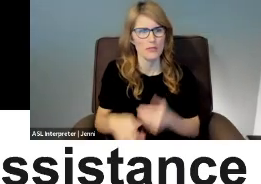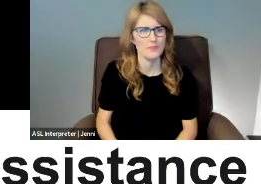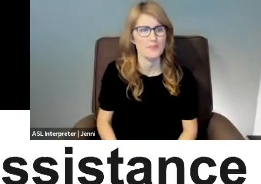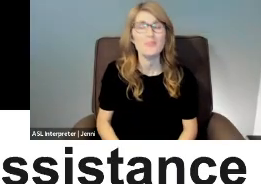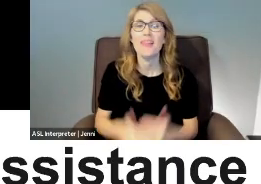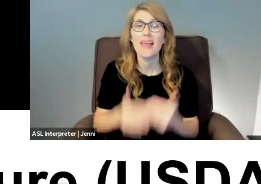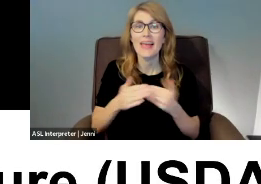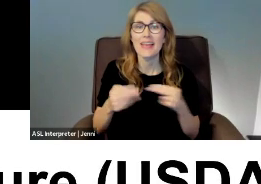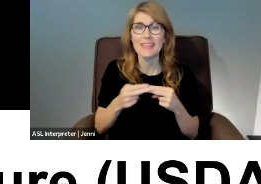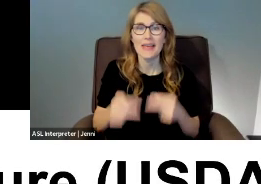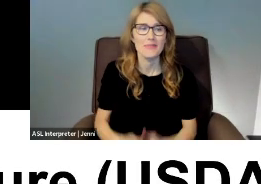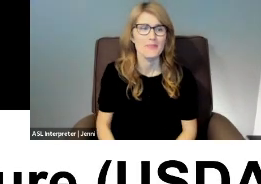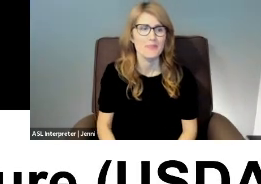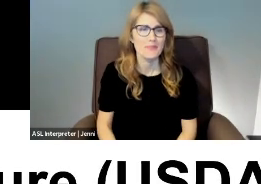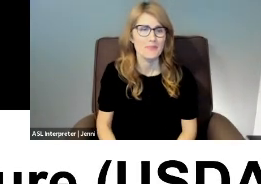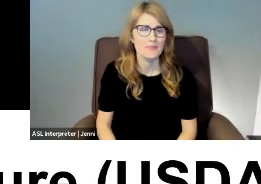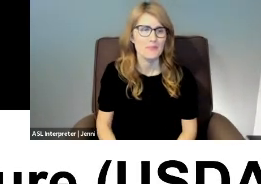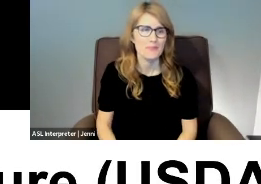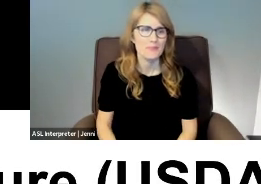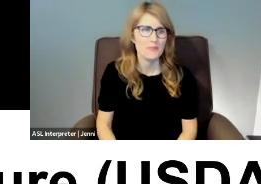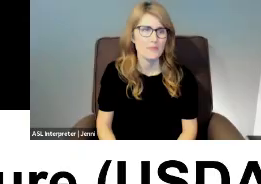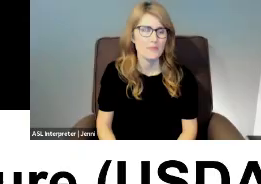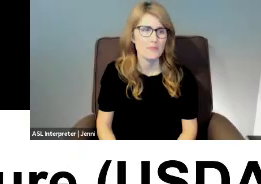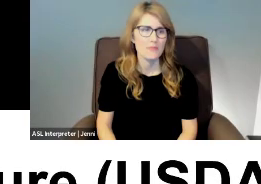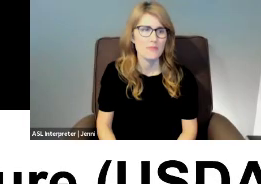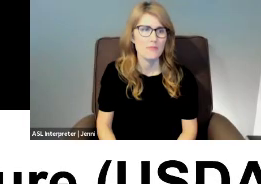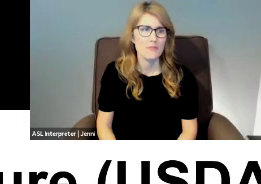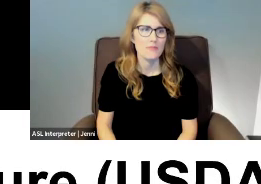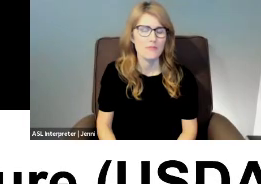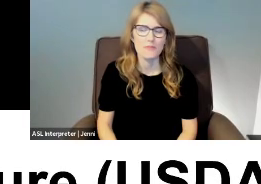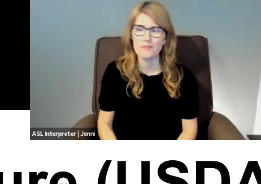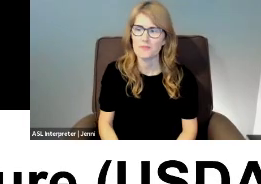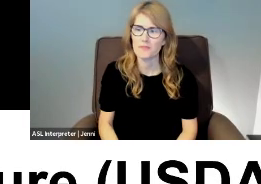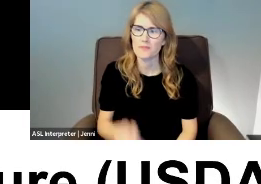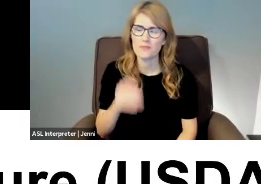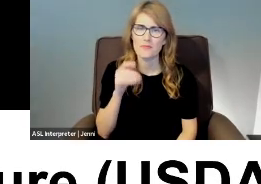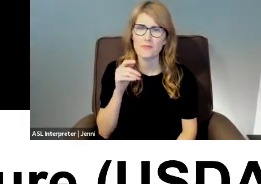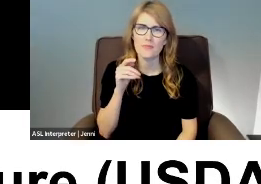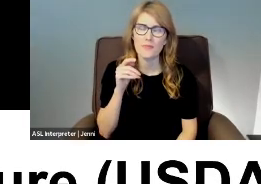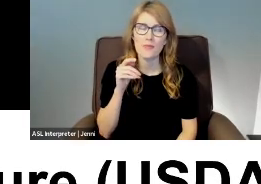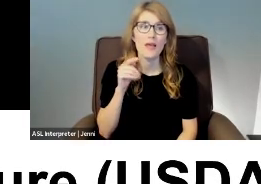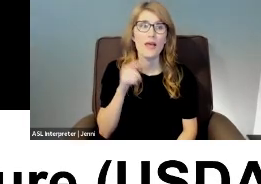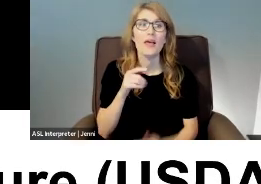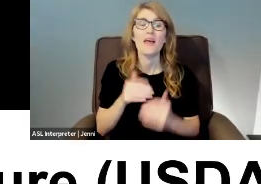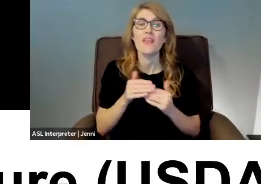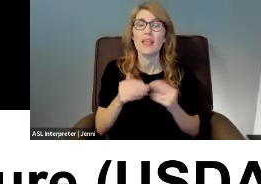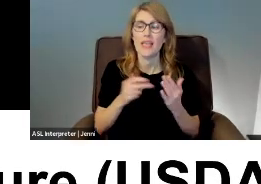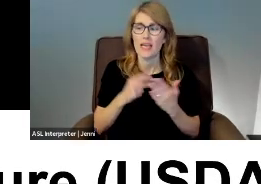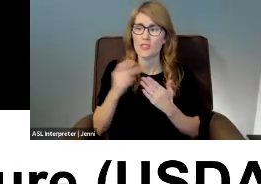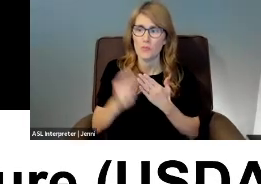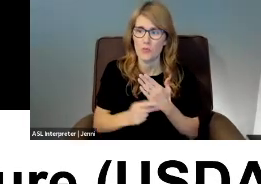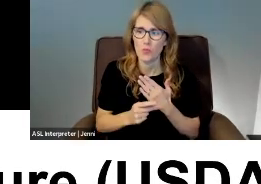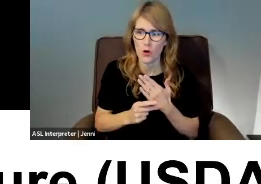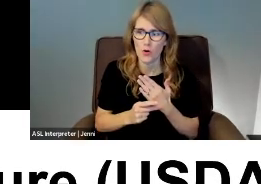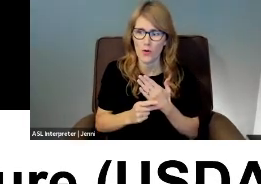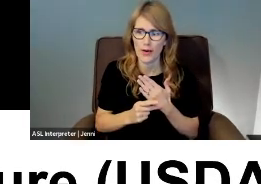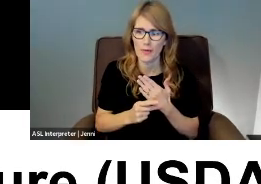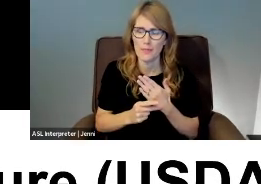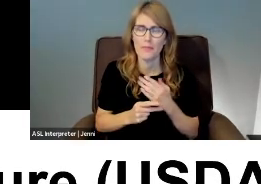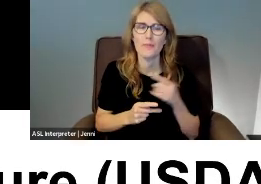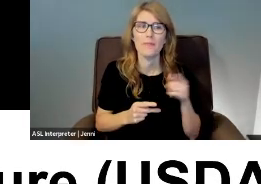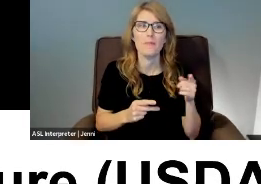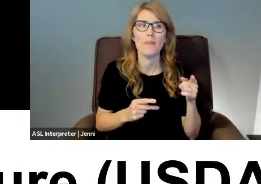Next slide. And the next program is for our